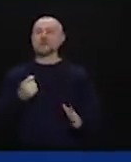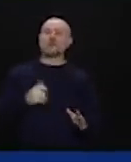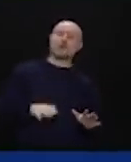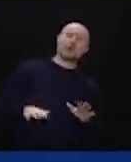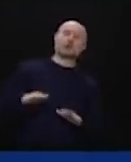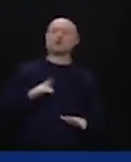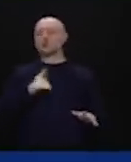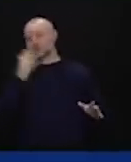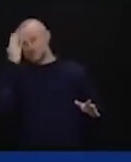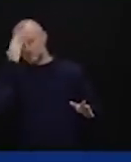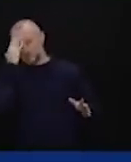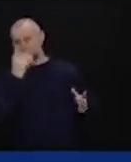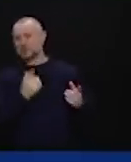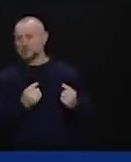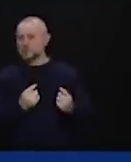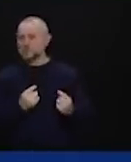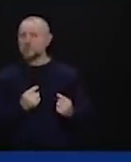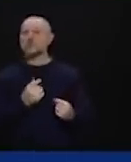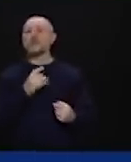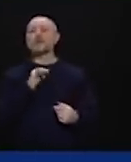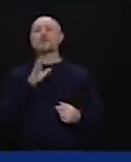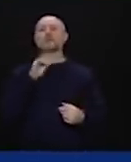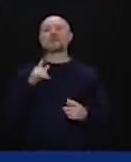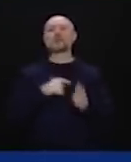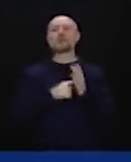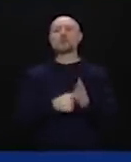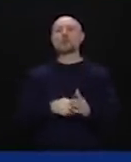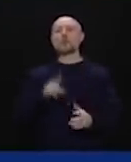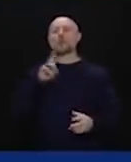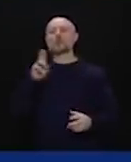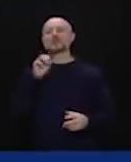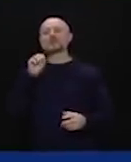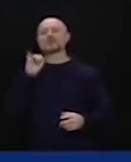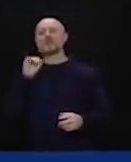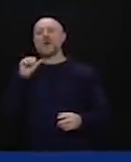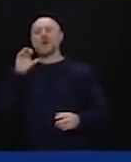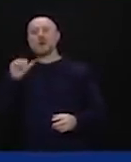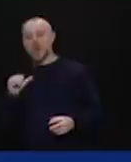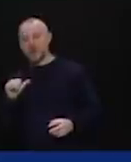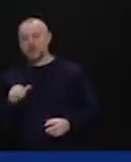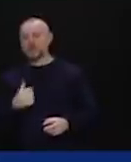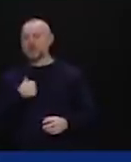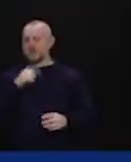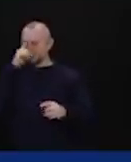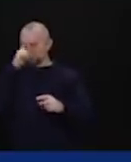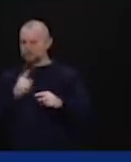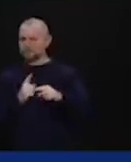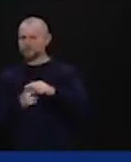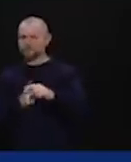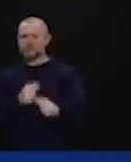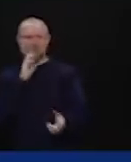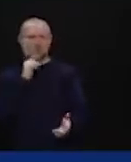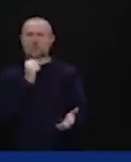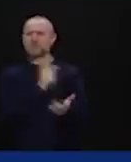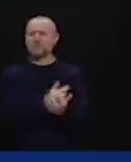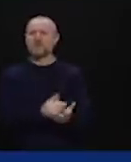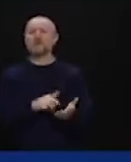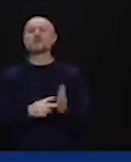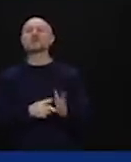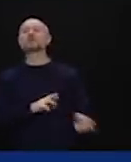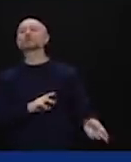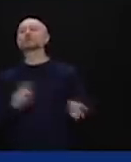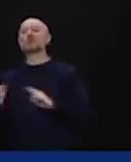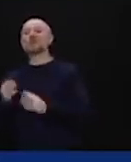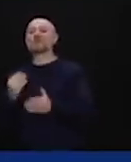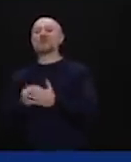so USICA is on its way. And we're very optimistic it will be passed, and that will have the funding for the National Center, which we hope to